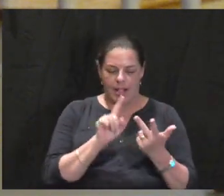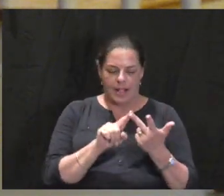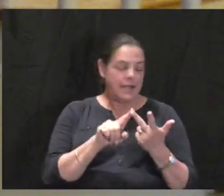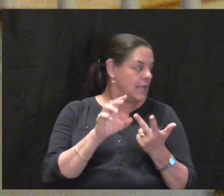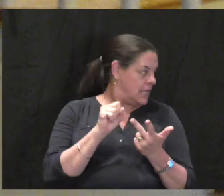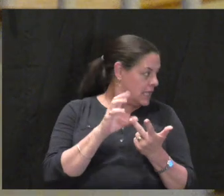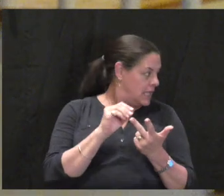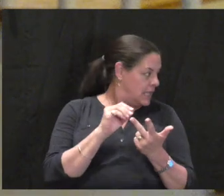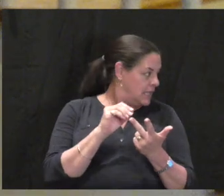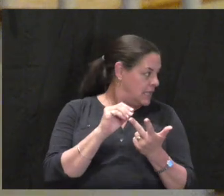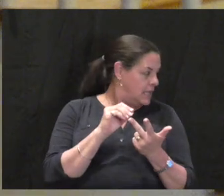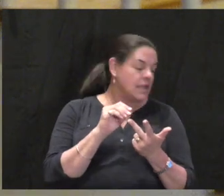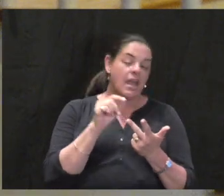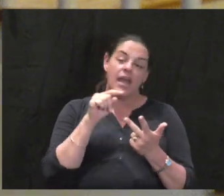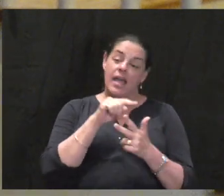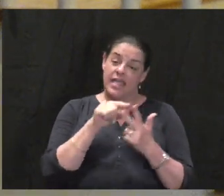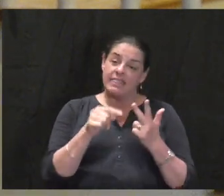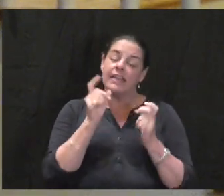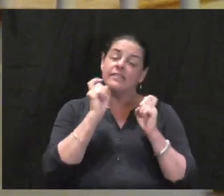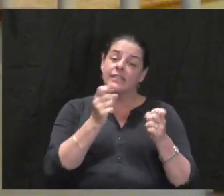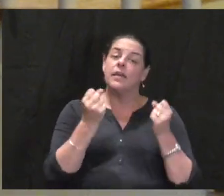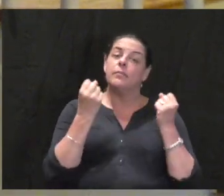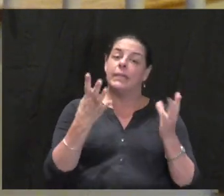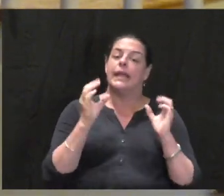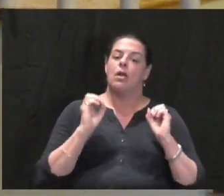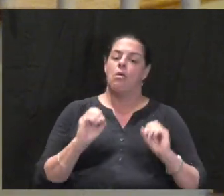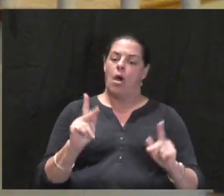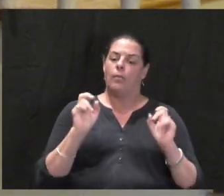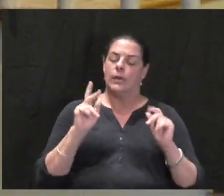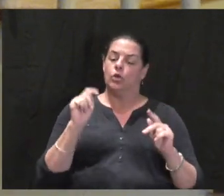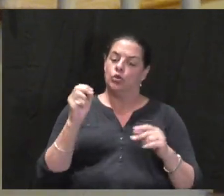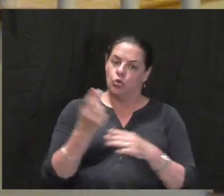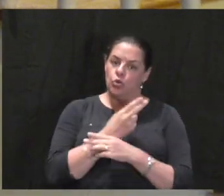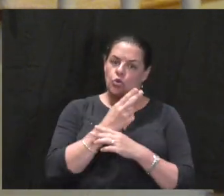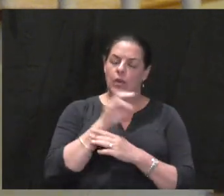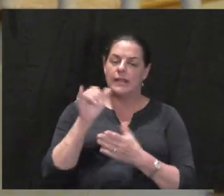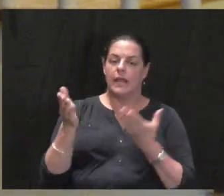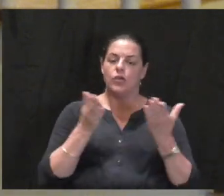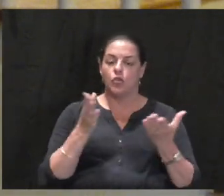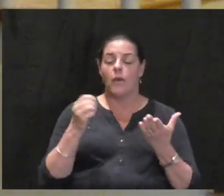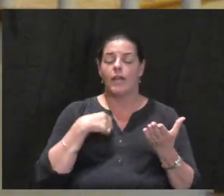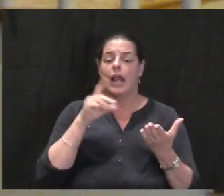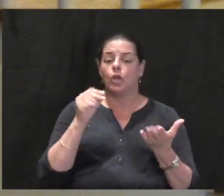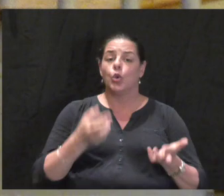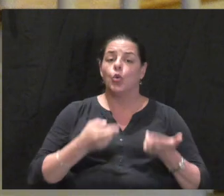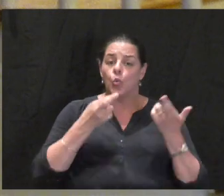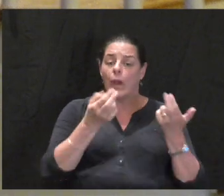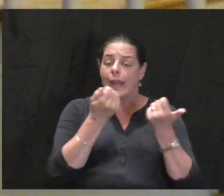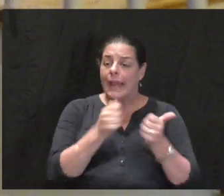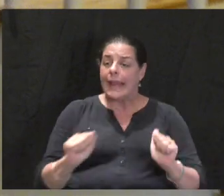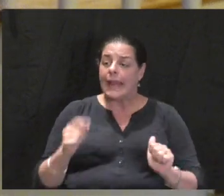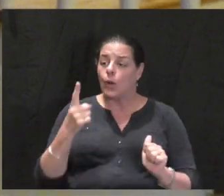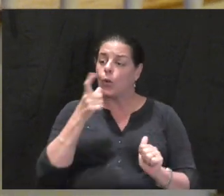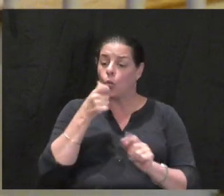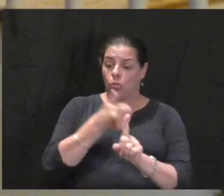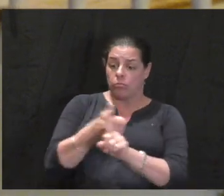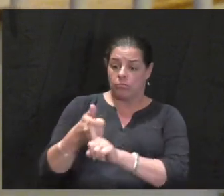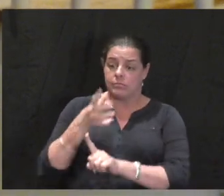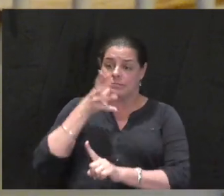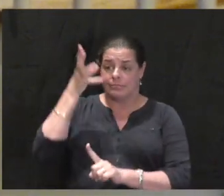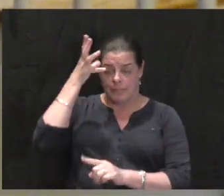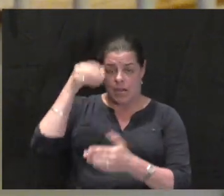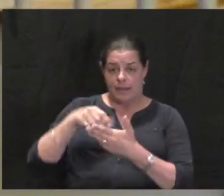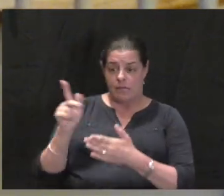County to find out about the Ombudsman's office to see how they can help them, whether it's with connections to things that are going on in your